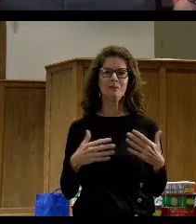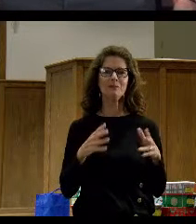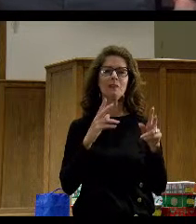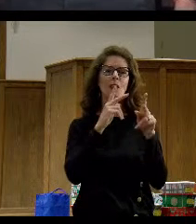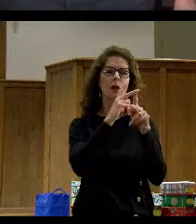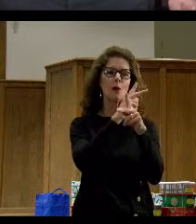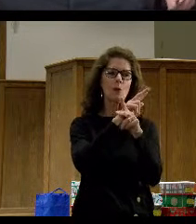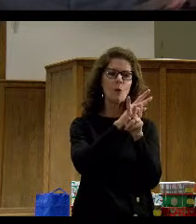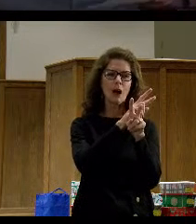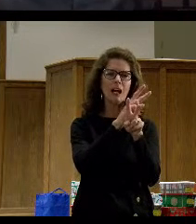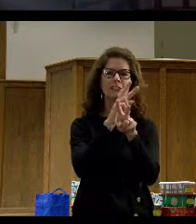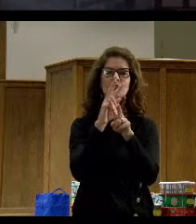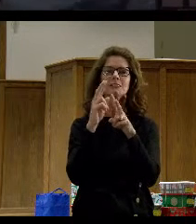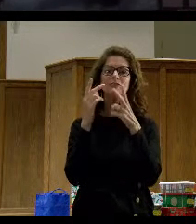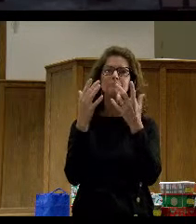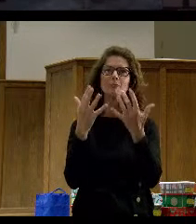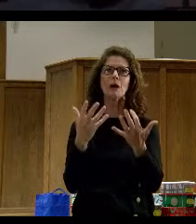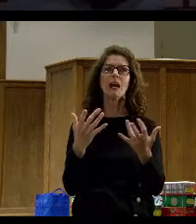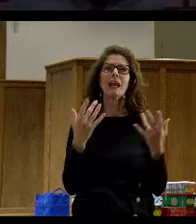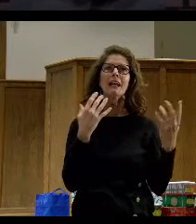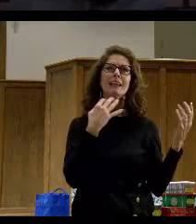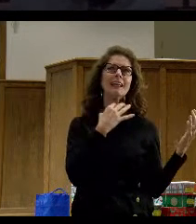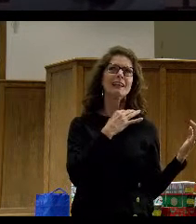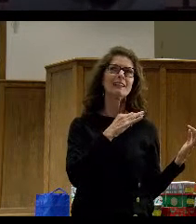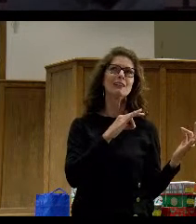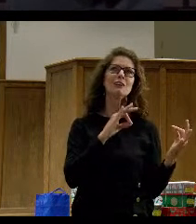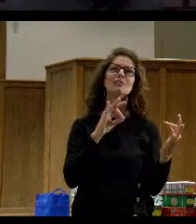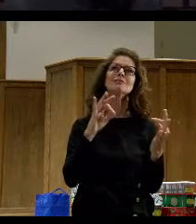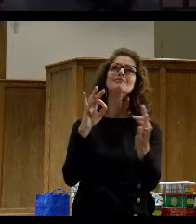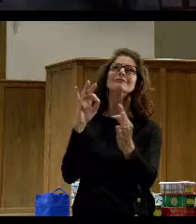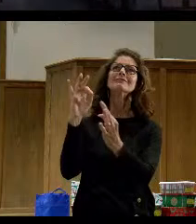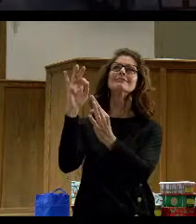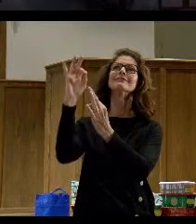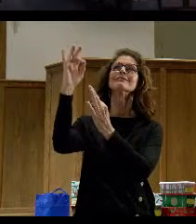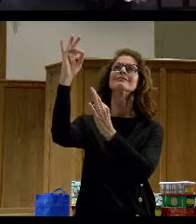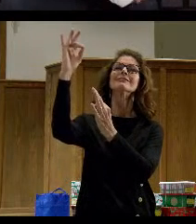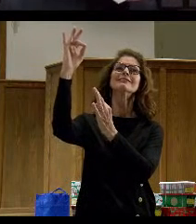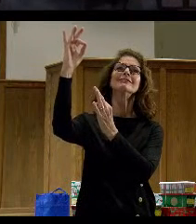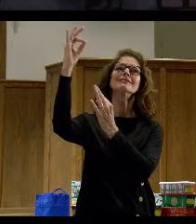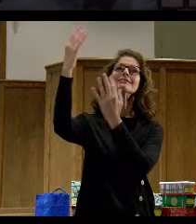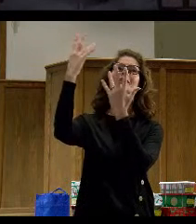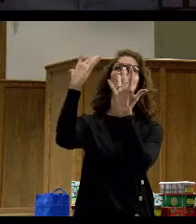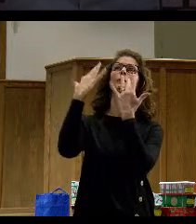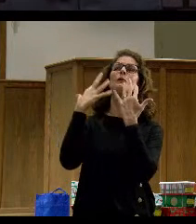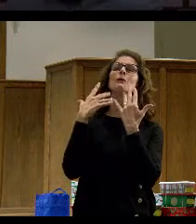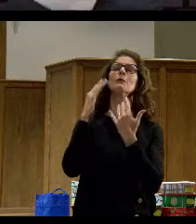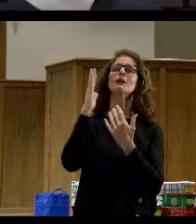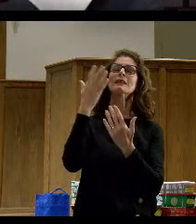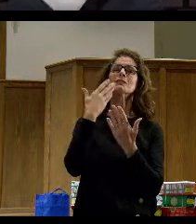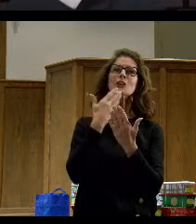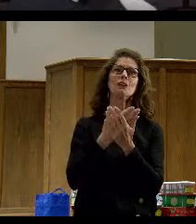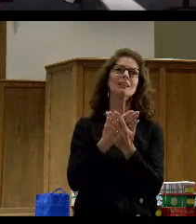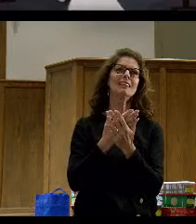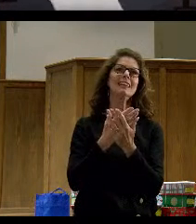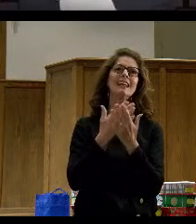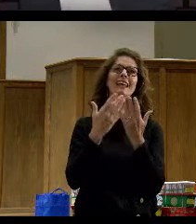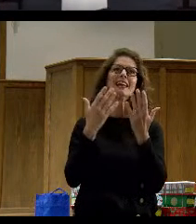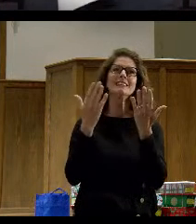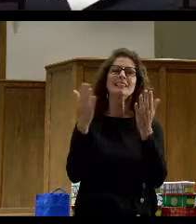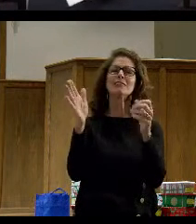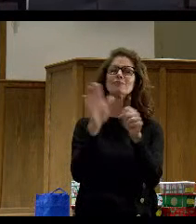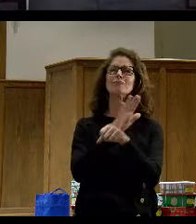and waiting, looking above, filled with His goodness, lost in